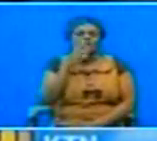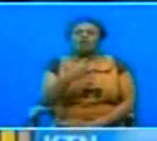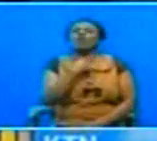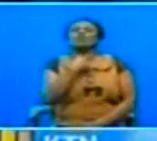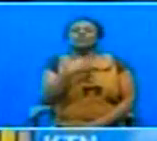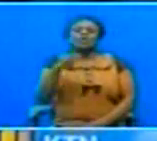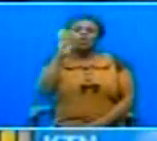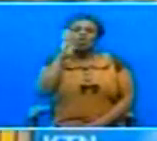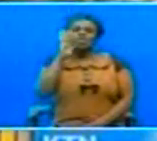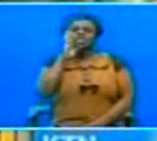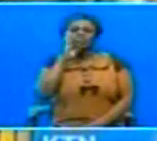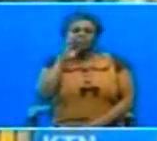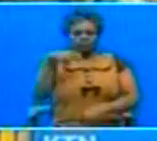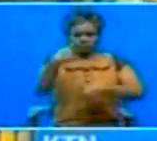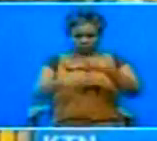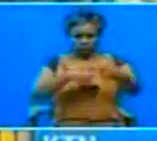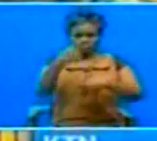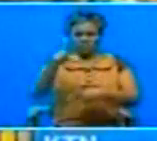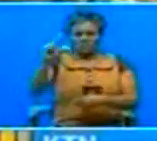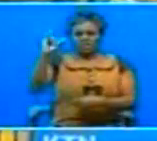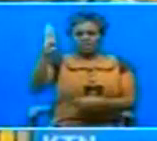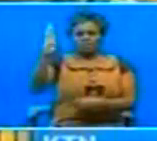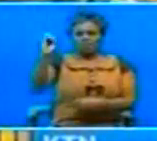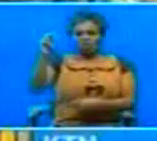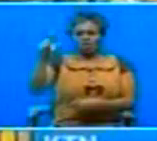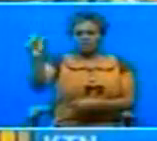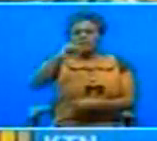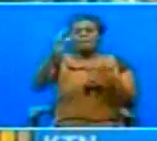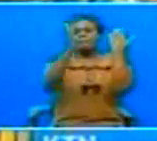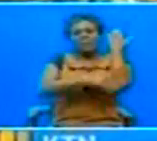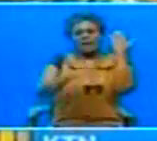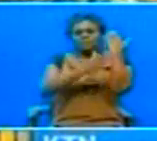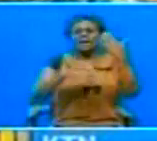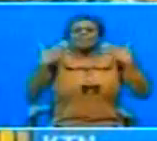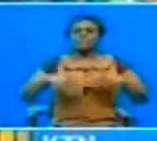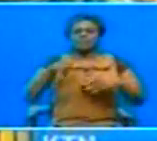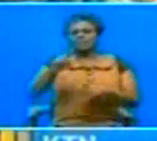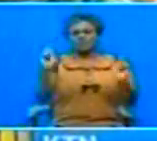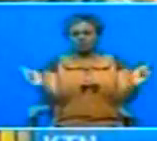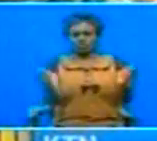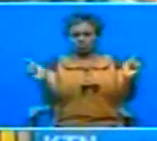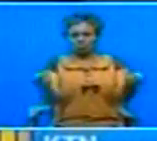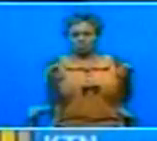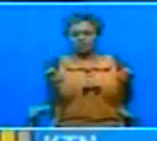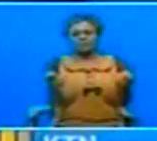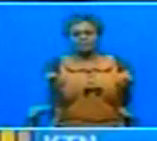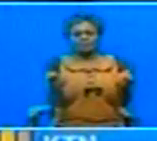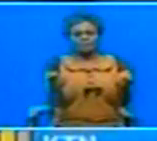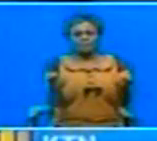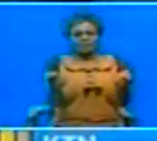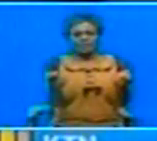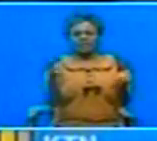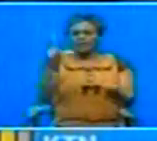colonial propaganda that the Laibons were a bad people. The Laibons were witch doctors.